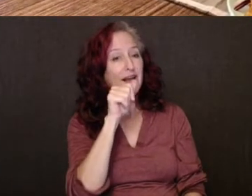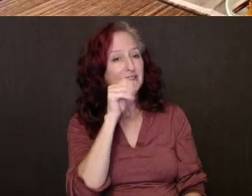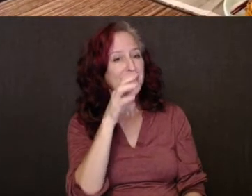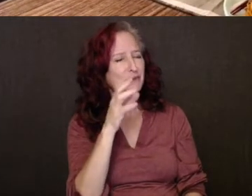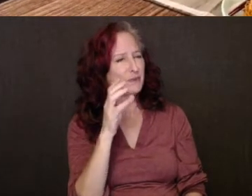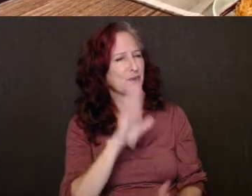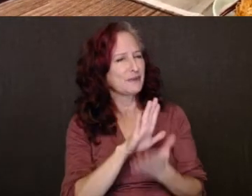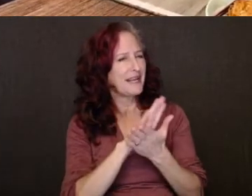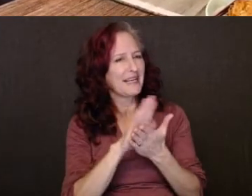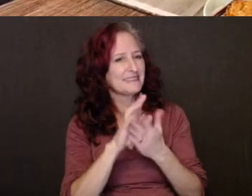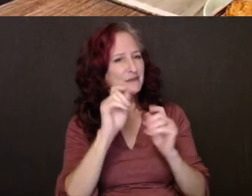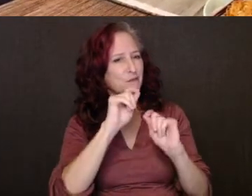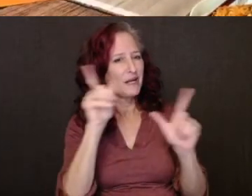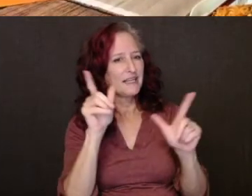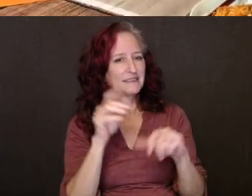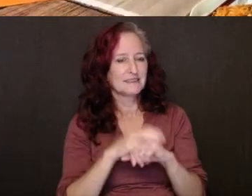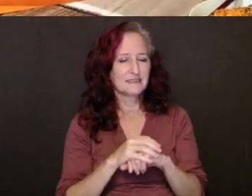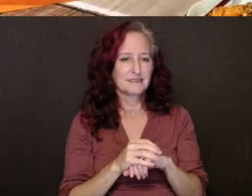question?